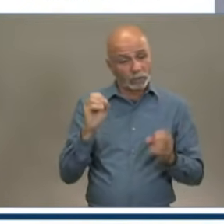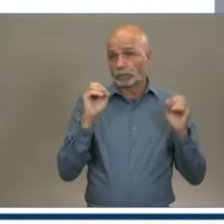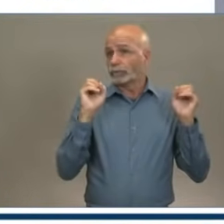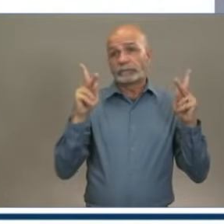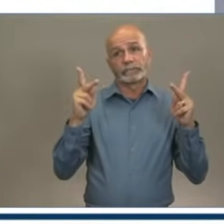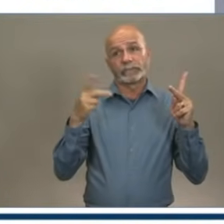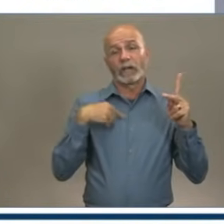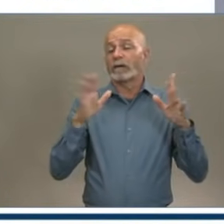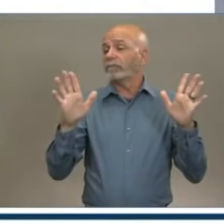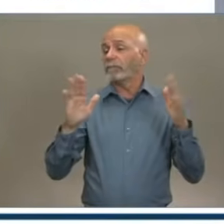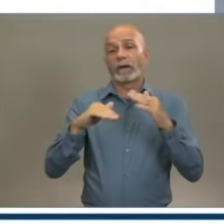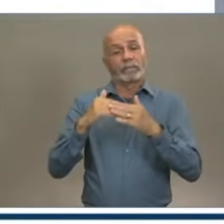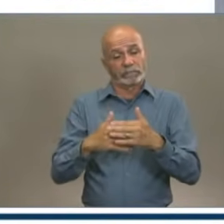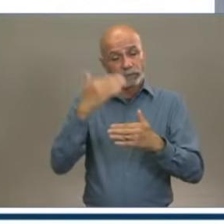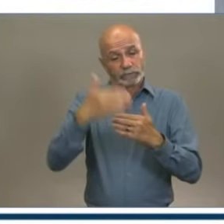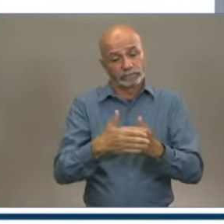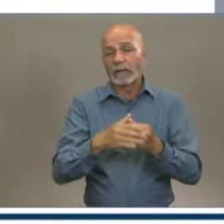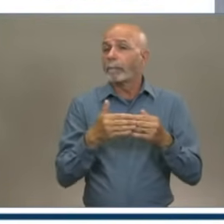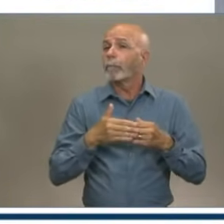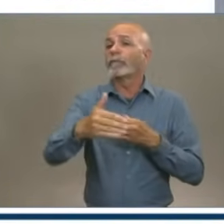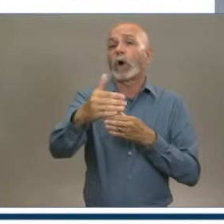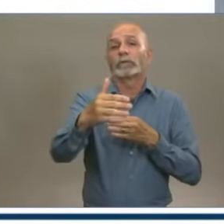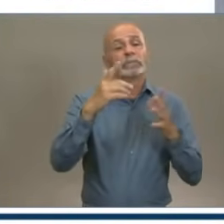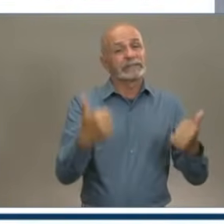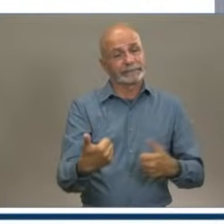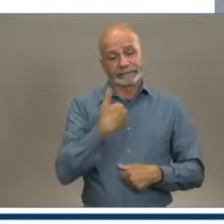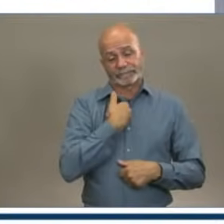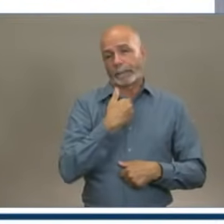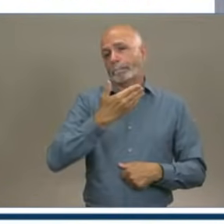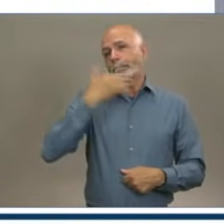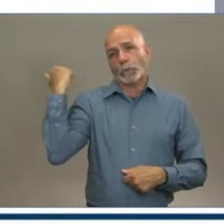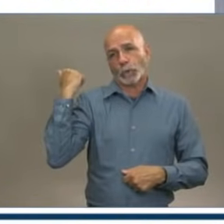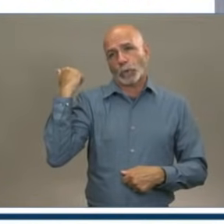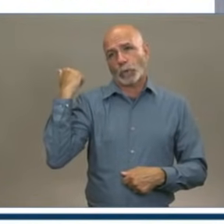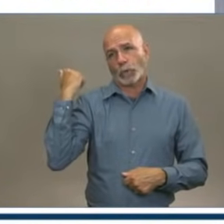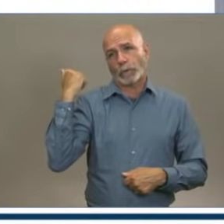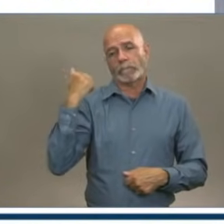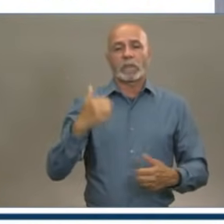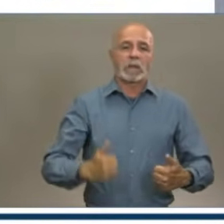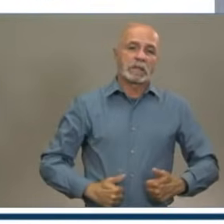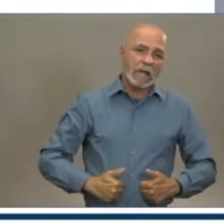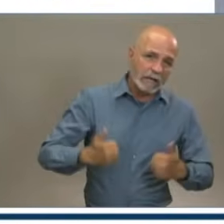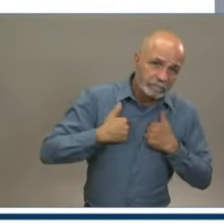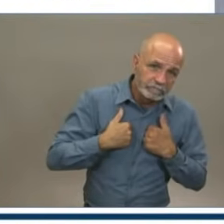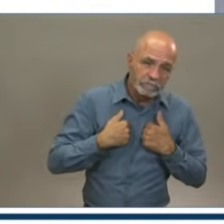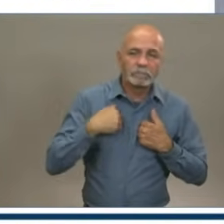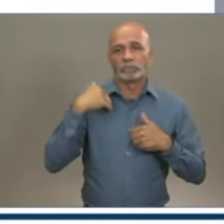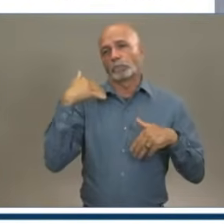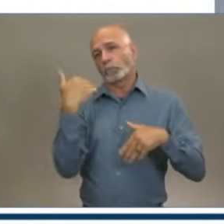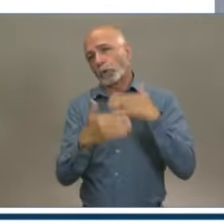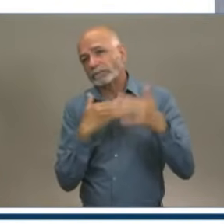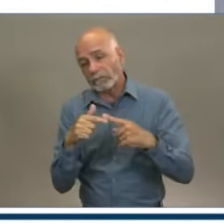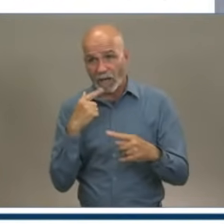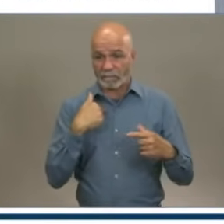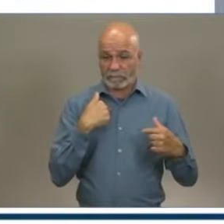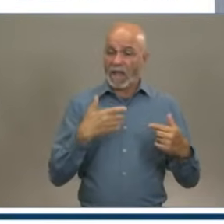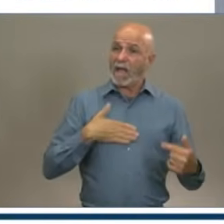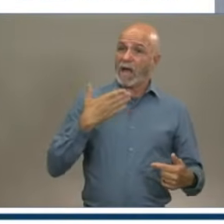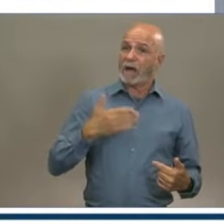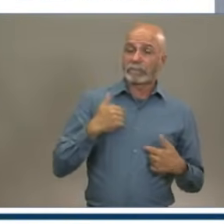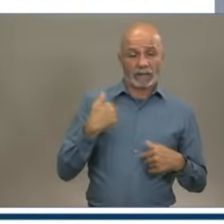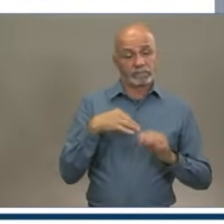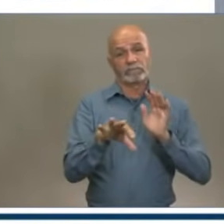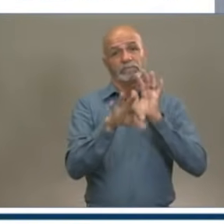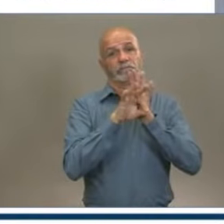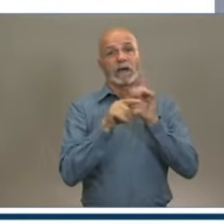lifestyle. I have a much healthier lifestyle now, thankfully, and it's a privilege to be able to be in the position I am in now, and I'll continue to work